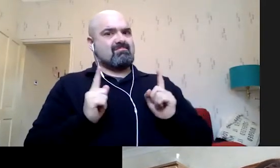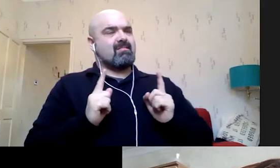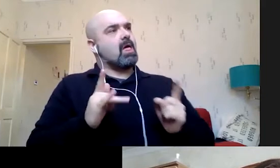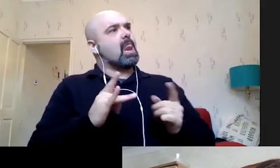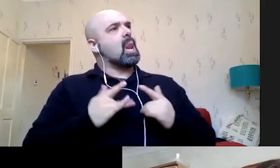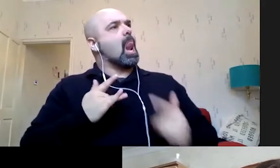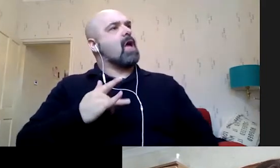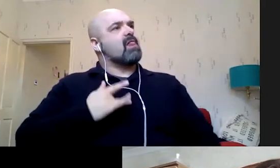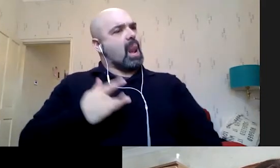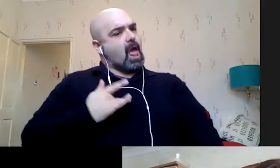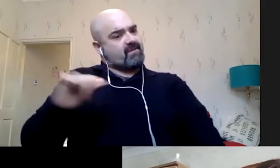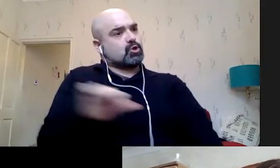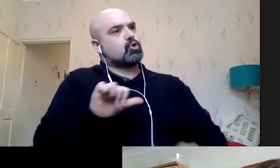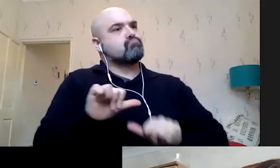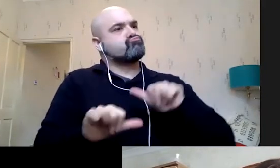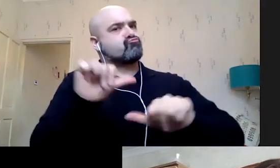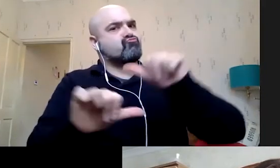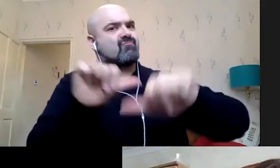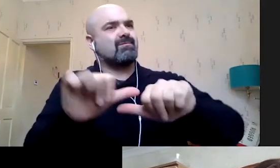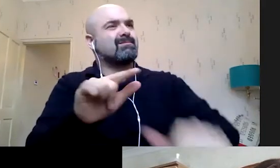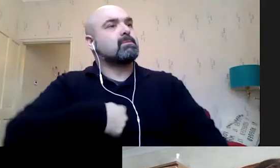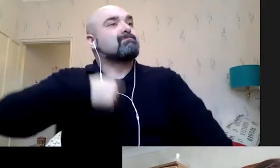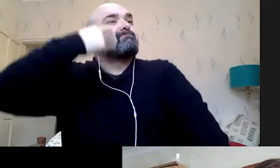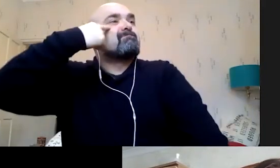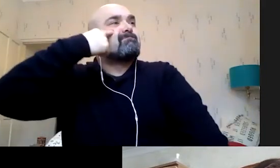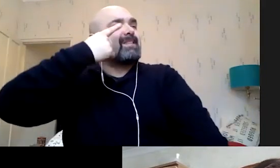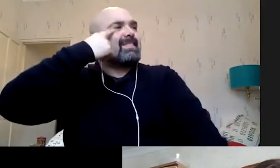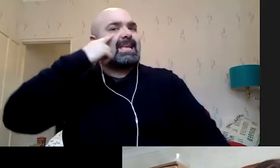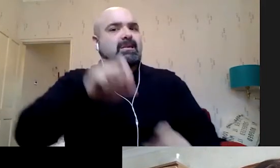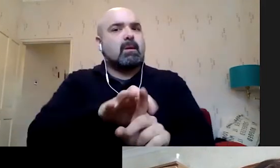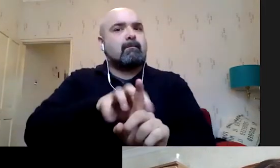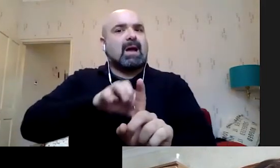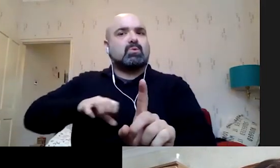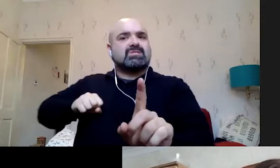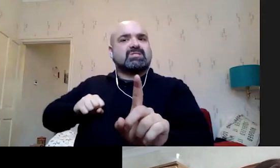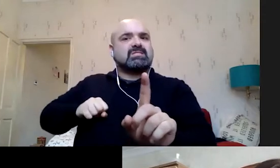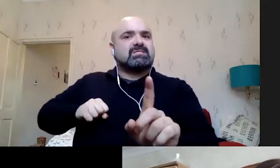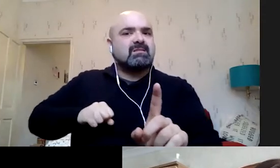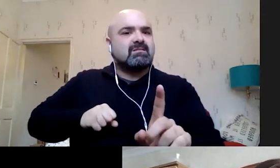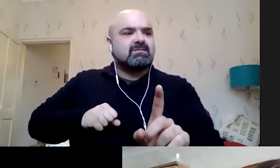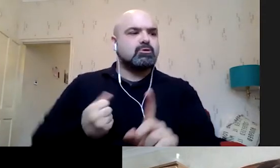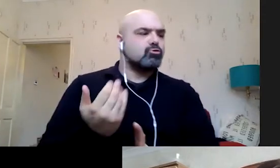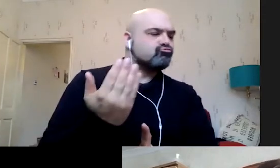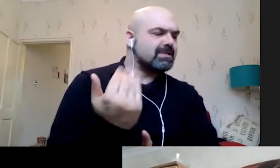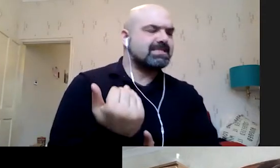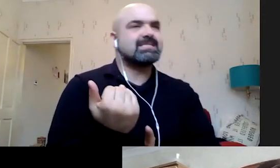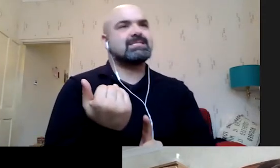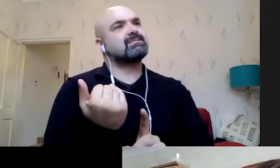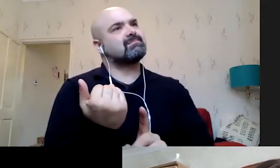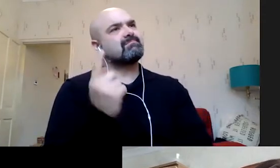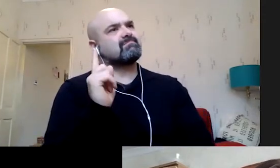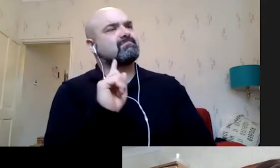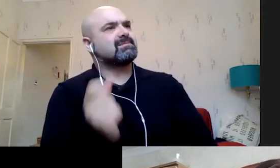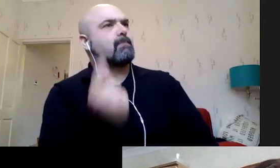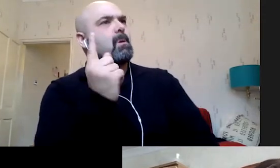always progress, but sometimes I see things tending to slip backwards. Only very recently, we've